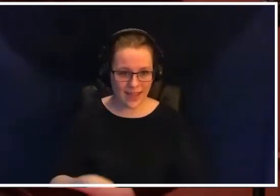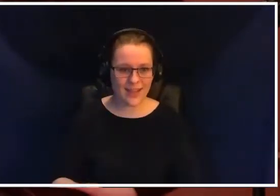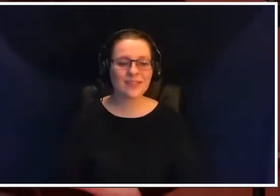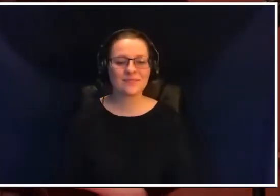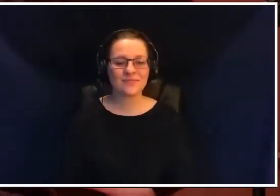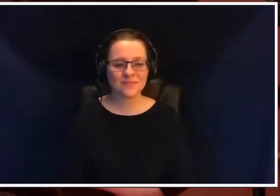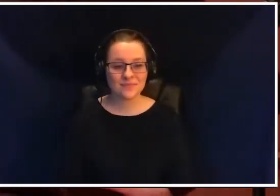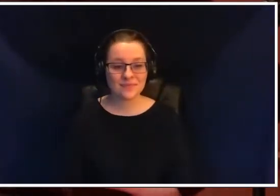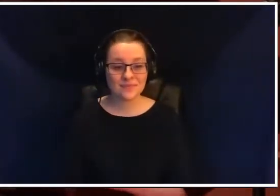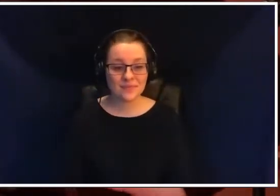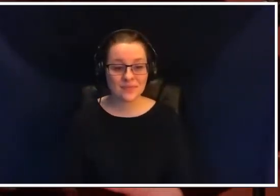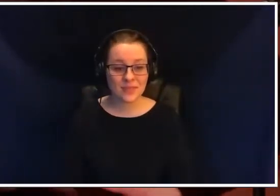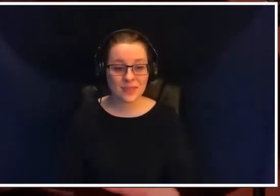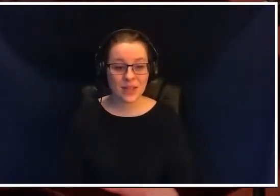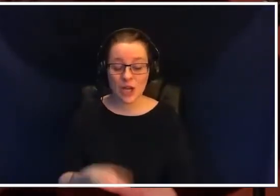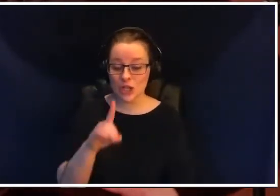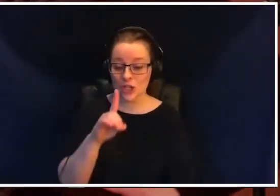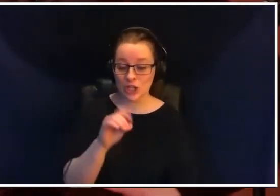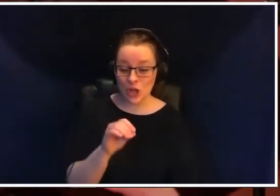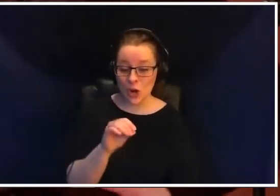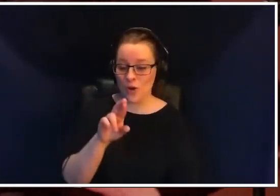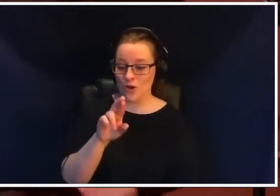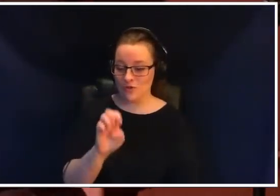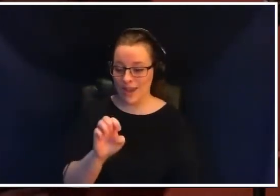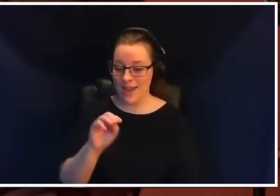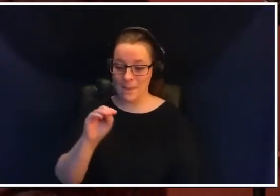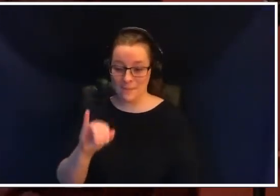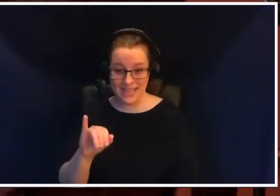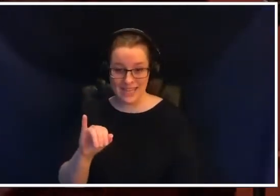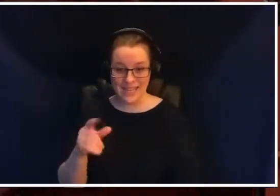This is Do Re Mi from The Sound of Music.